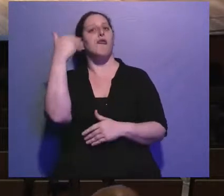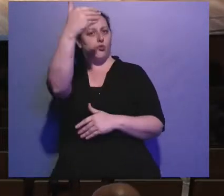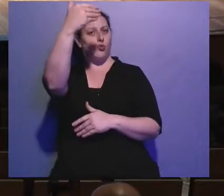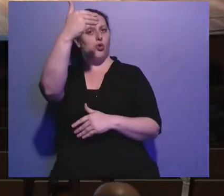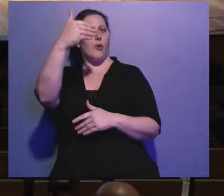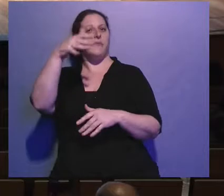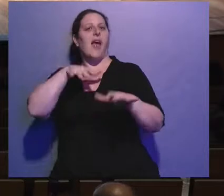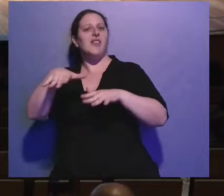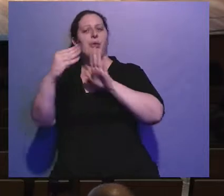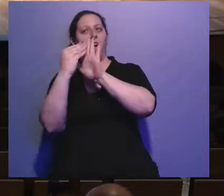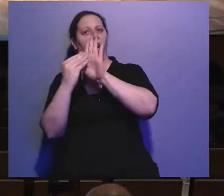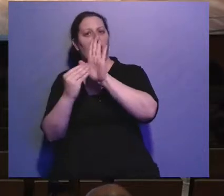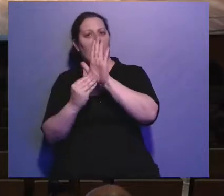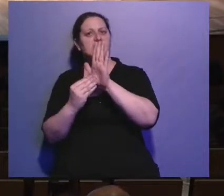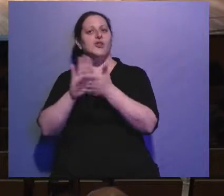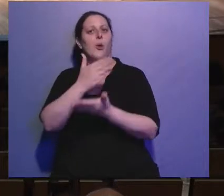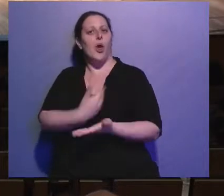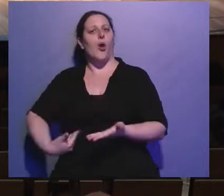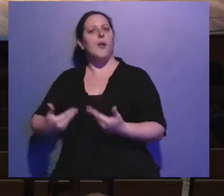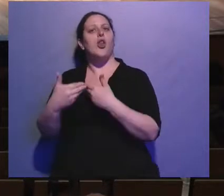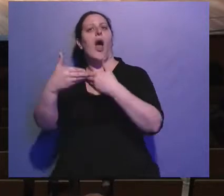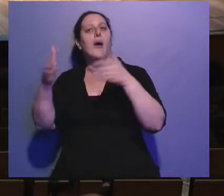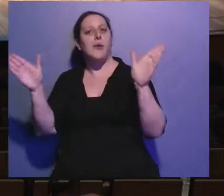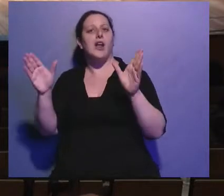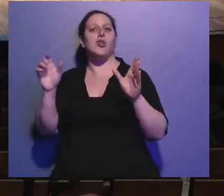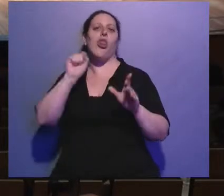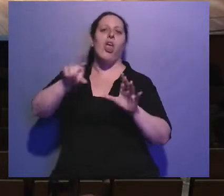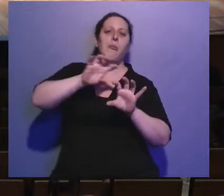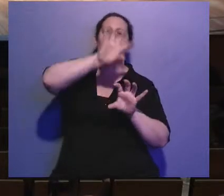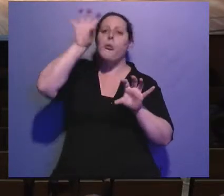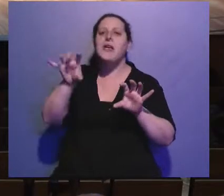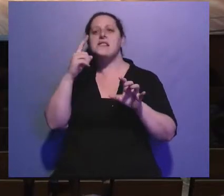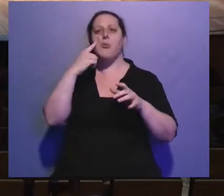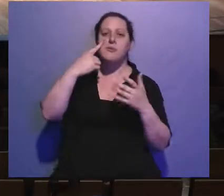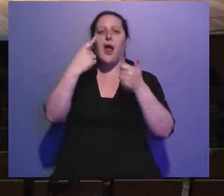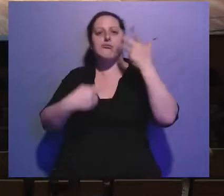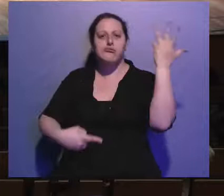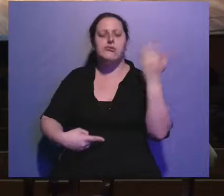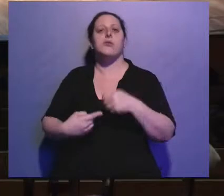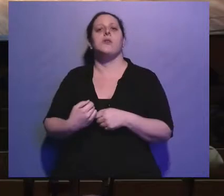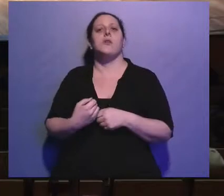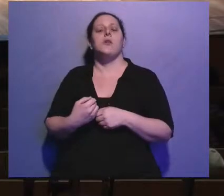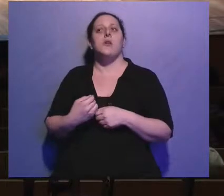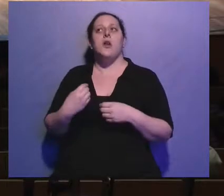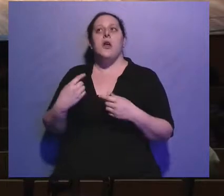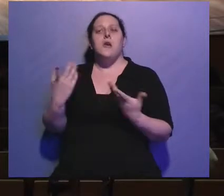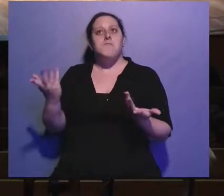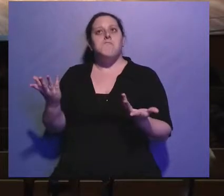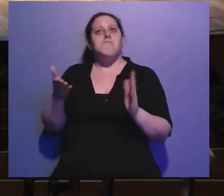what, in your view, is the open government agenda at the subnational level, and